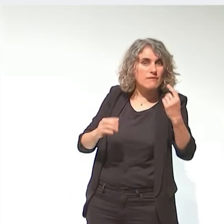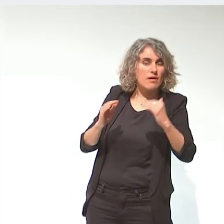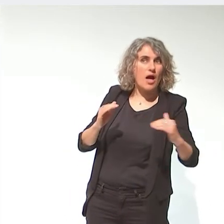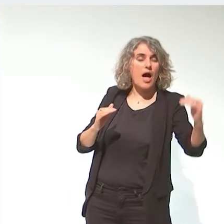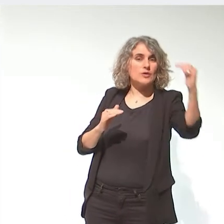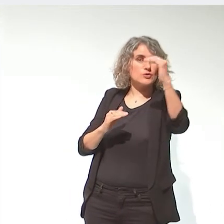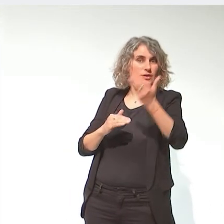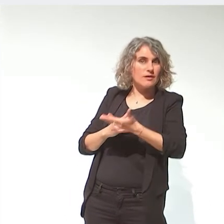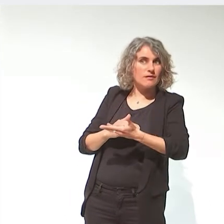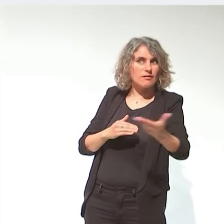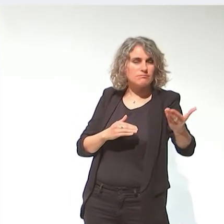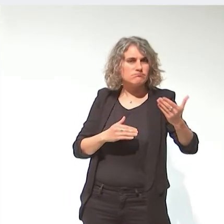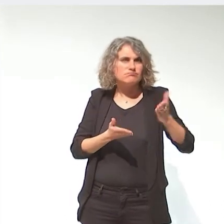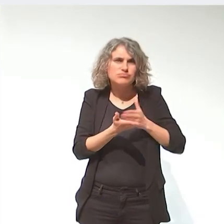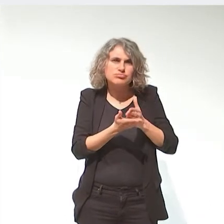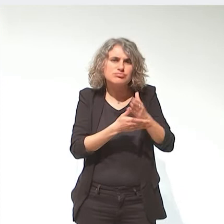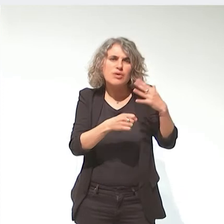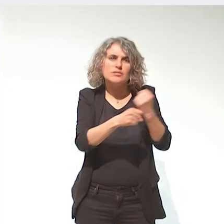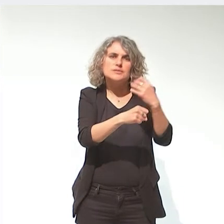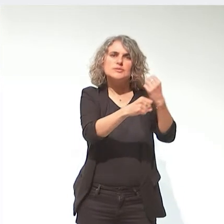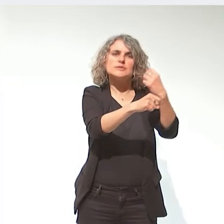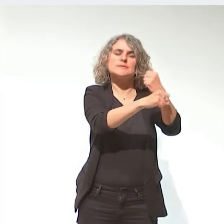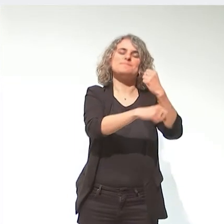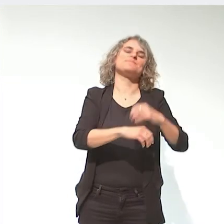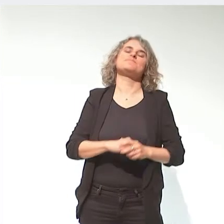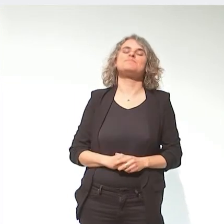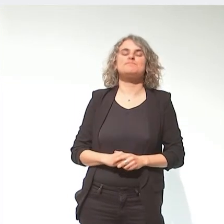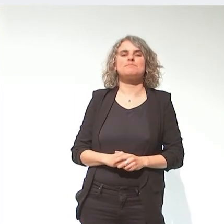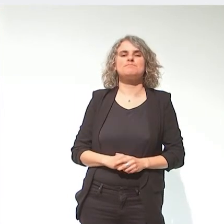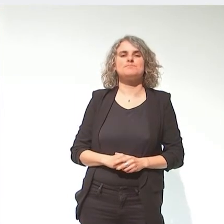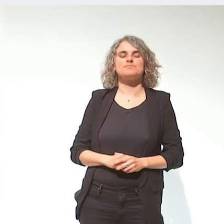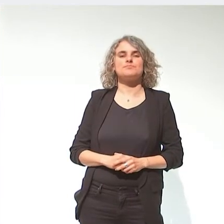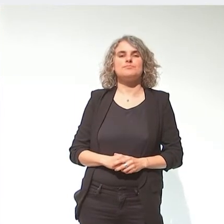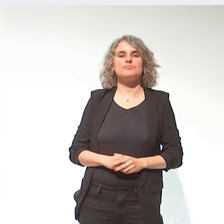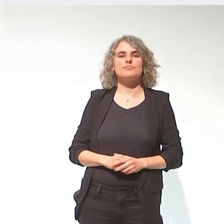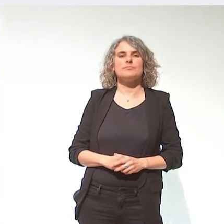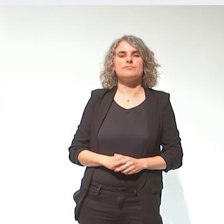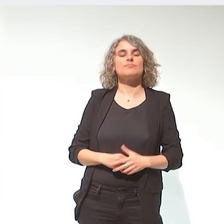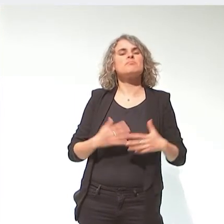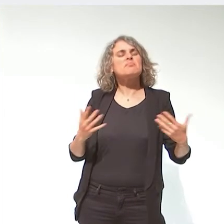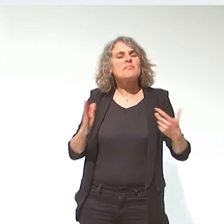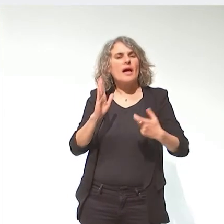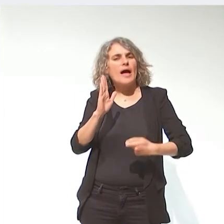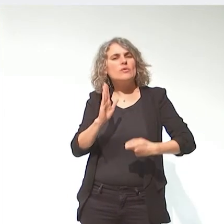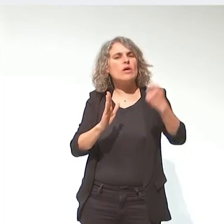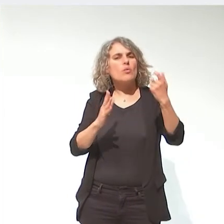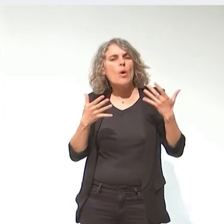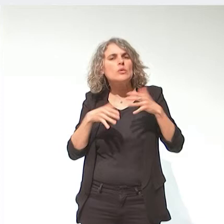how can we try to define inclusive education? Well, in our point of